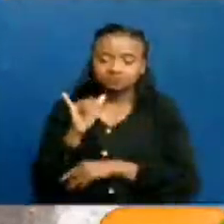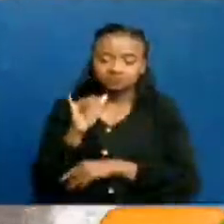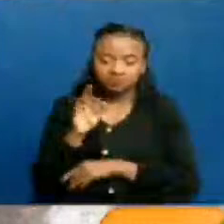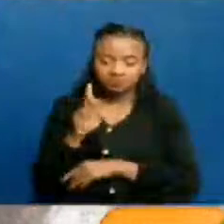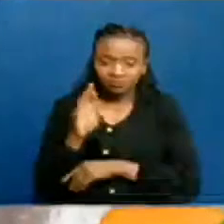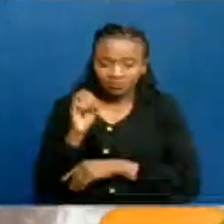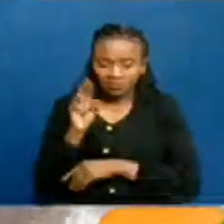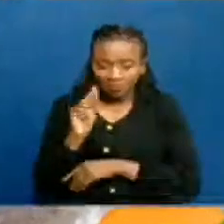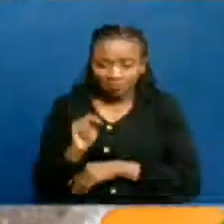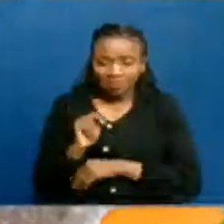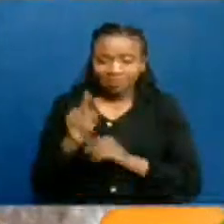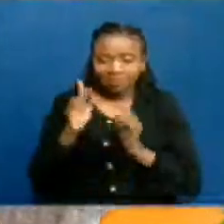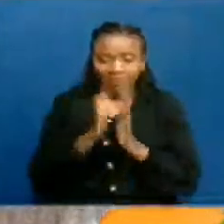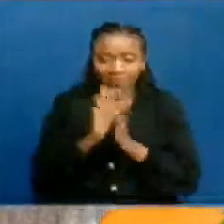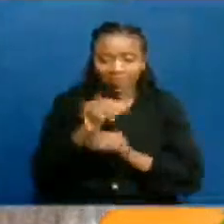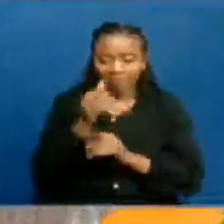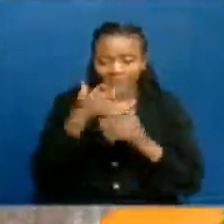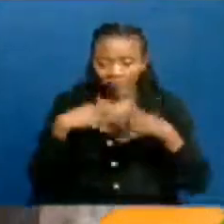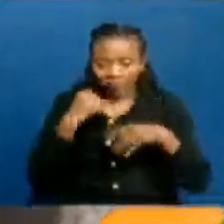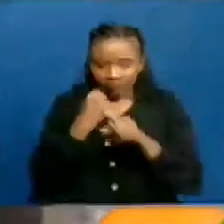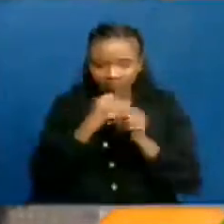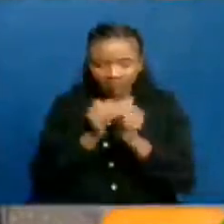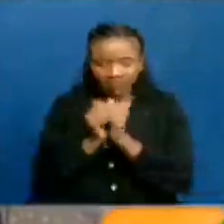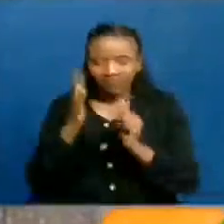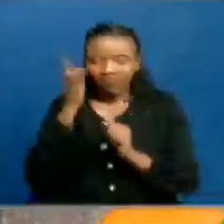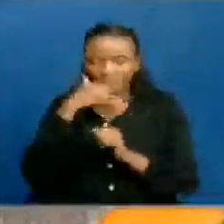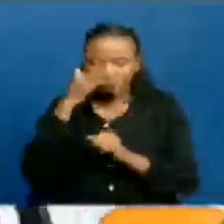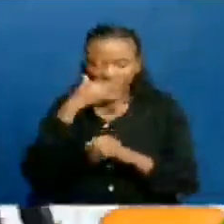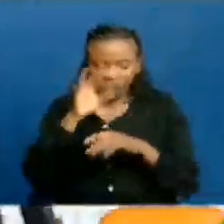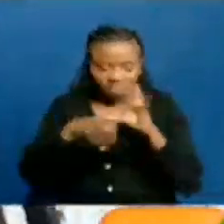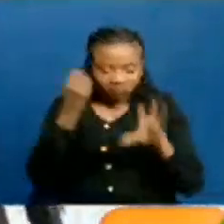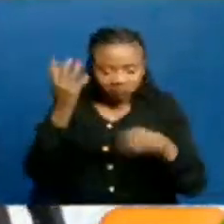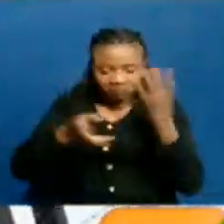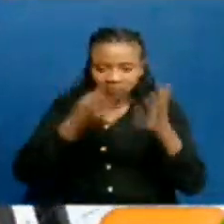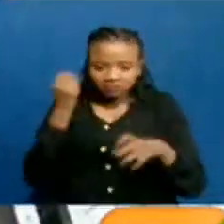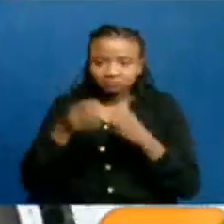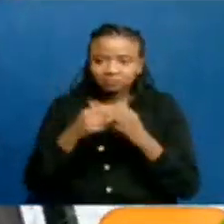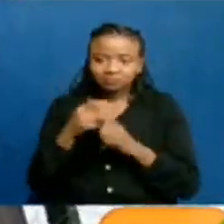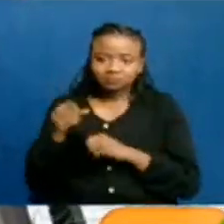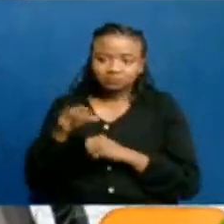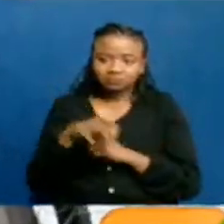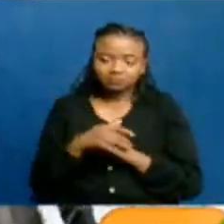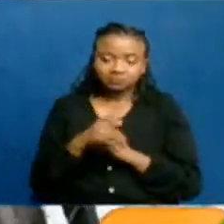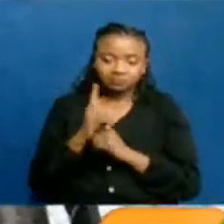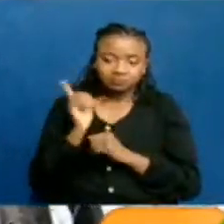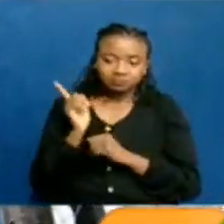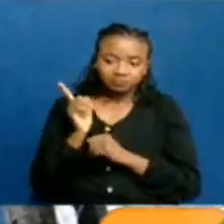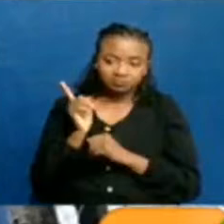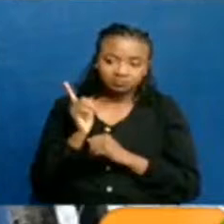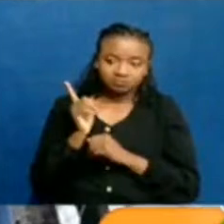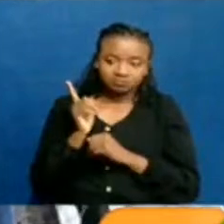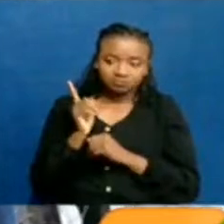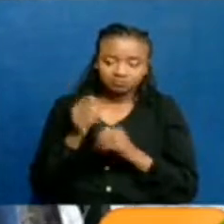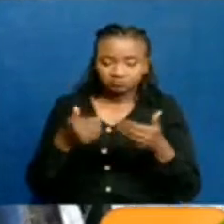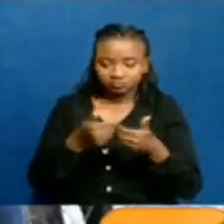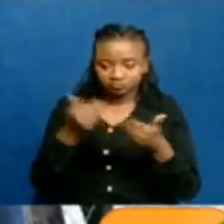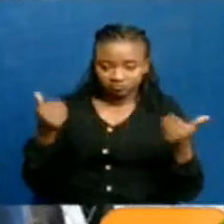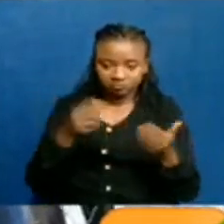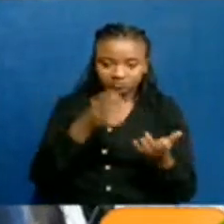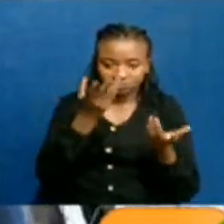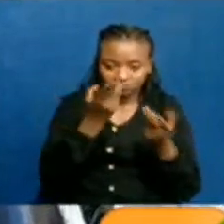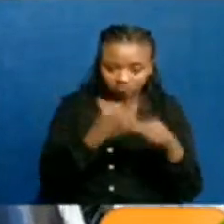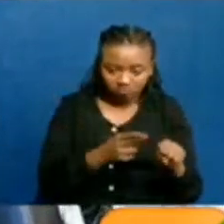Alongside his colleague, he meticulously sorts through the waste at a beachside bin, separating plastics and glass from the